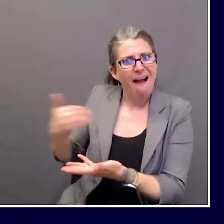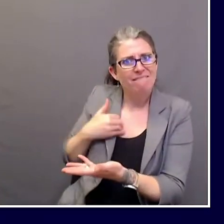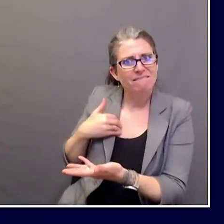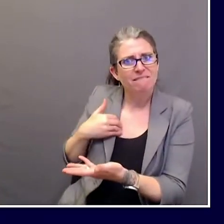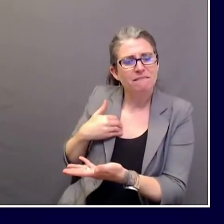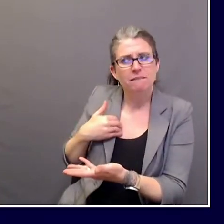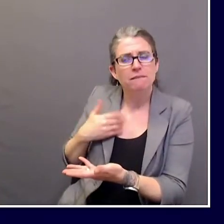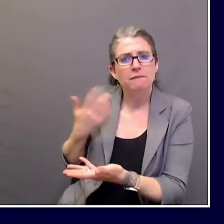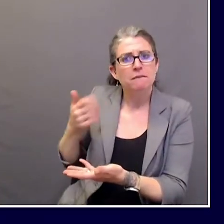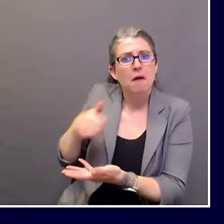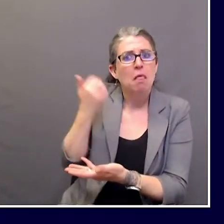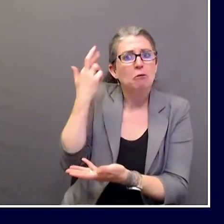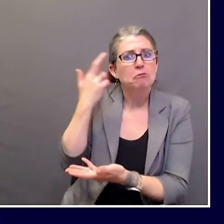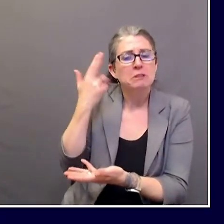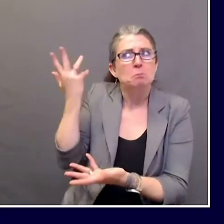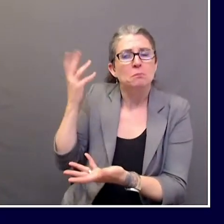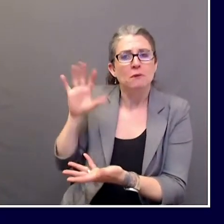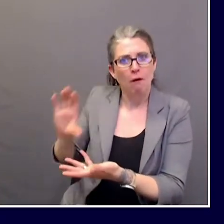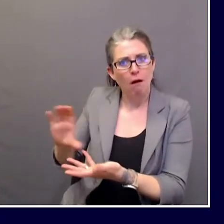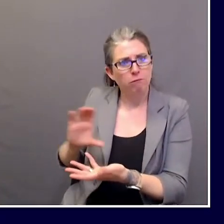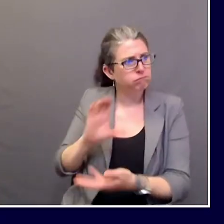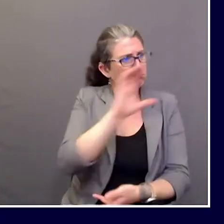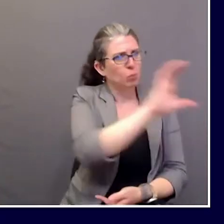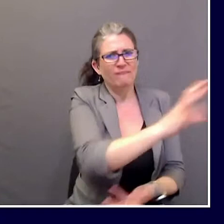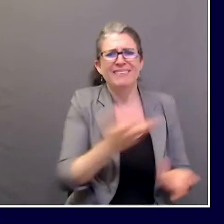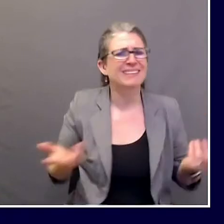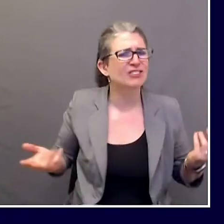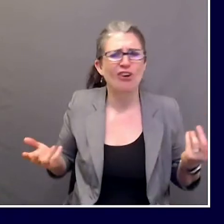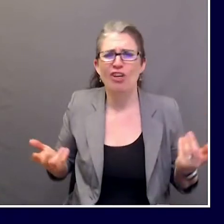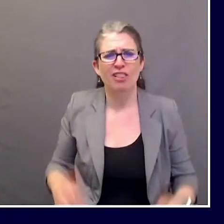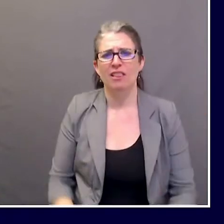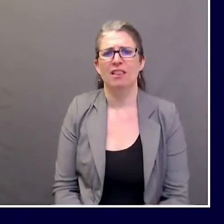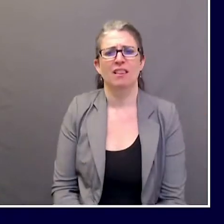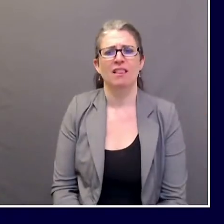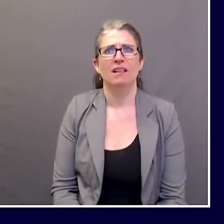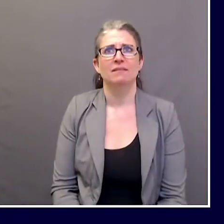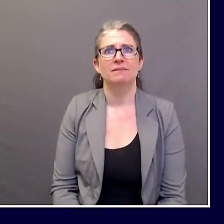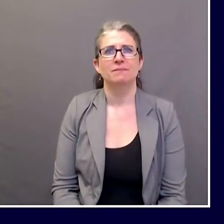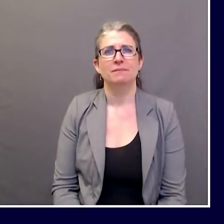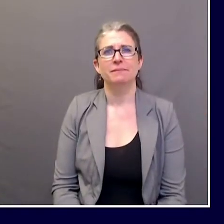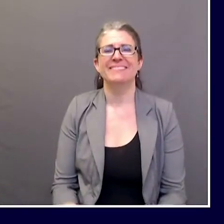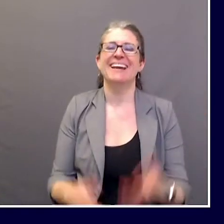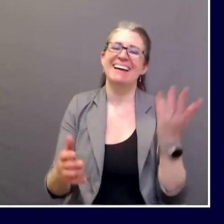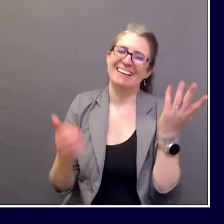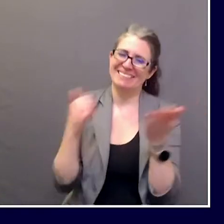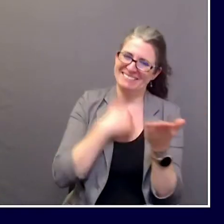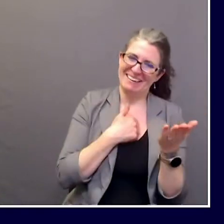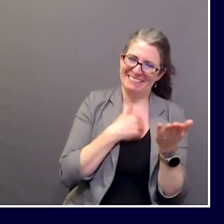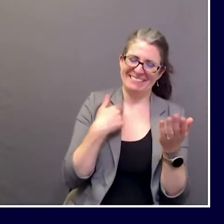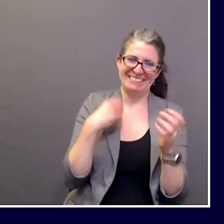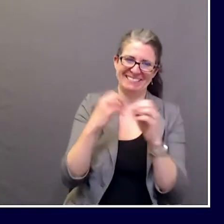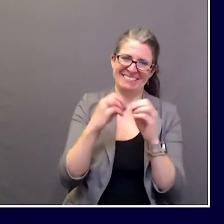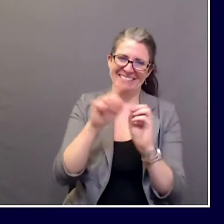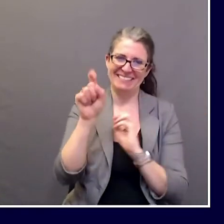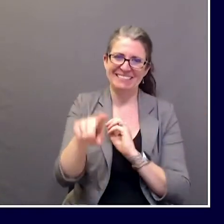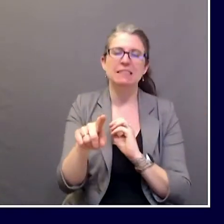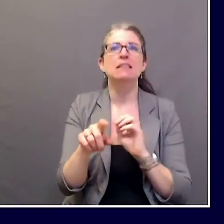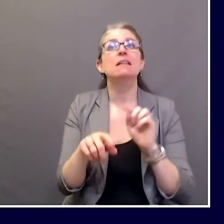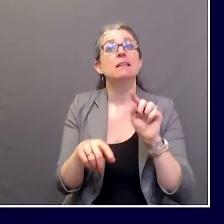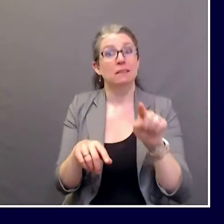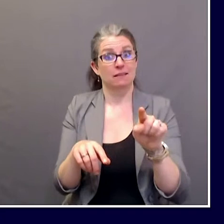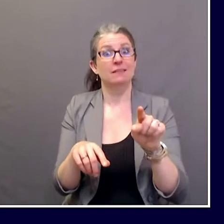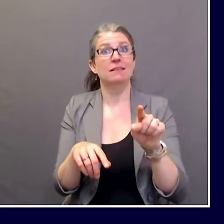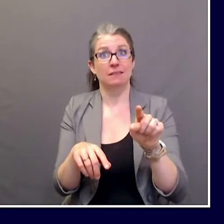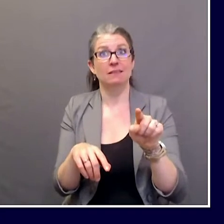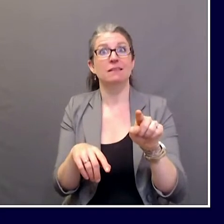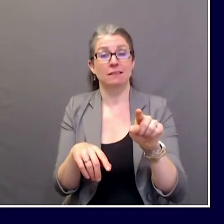Okay, and sorry if I'm just belaboring this point. I just want to make sure. So it sounds like you are confident to have enough for today and tomorrow at this mobile clinic, but